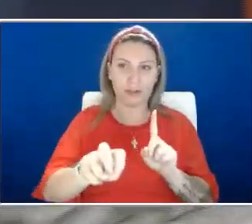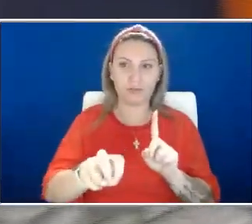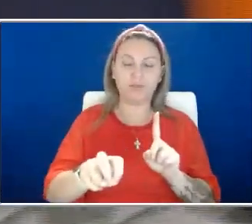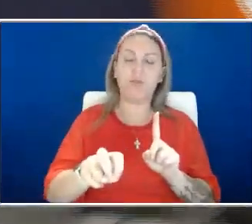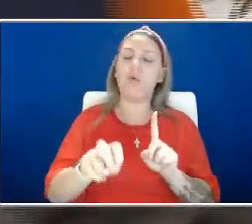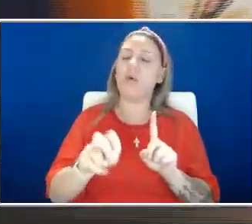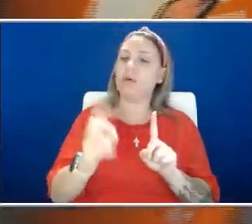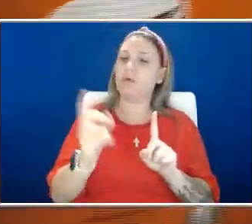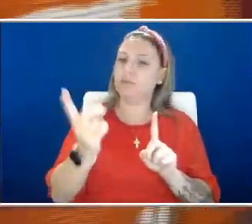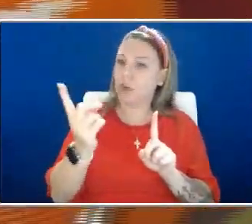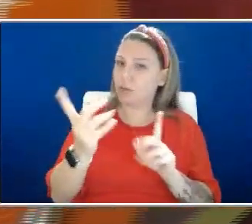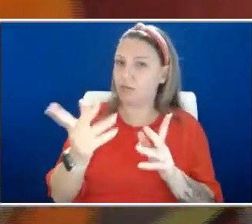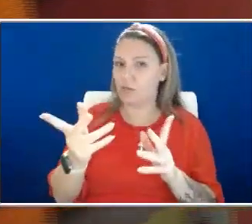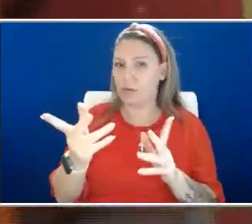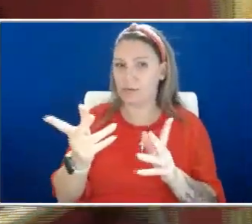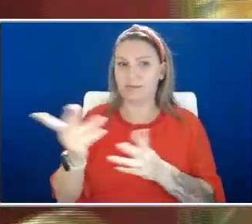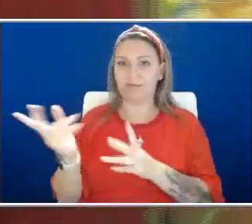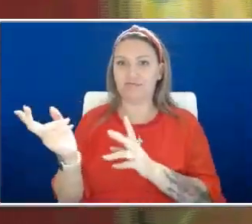to help us out.